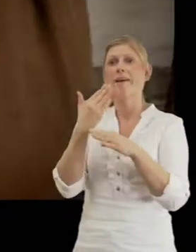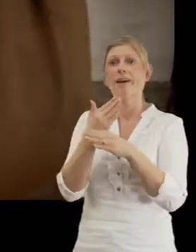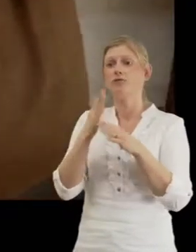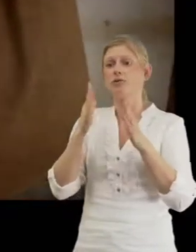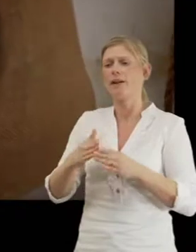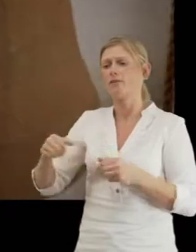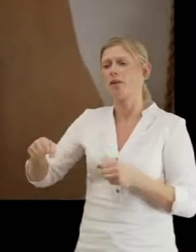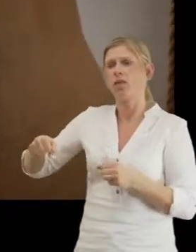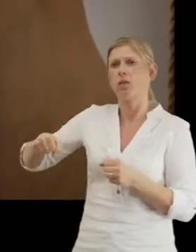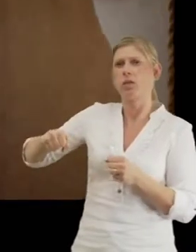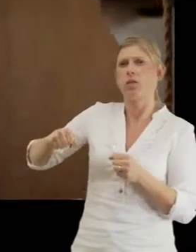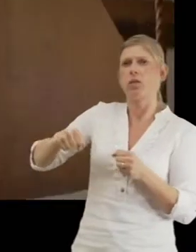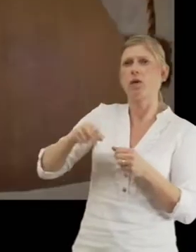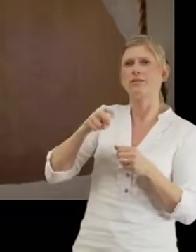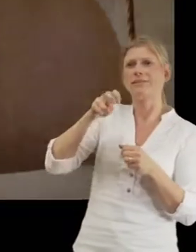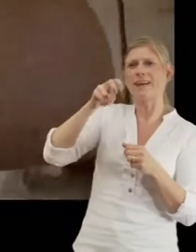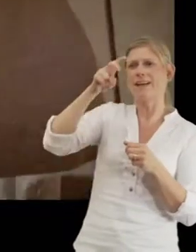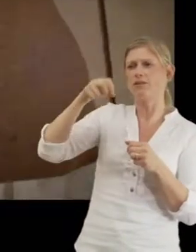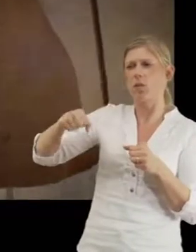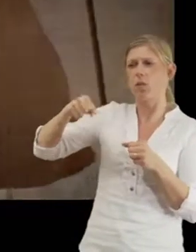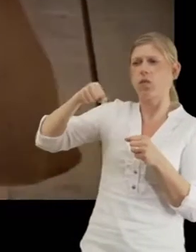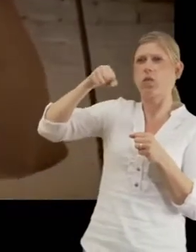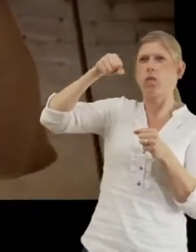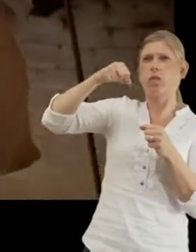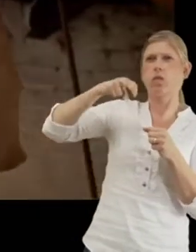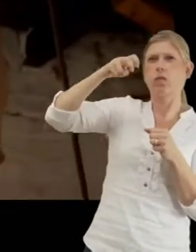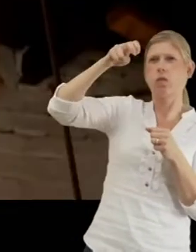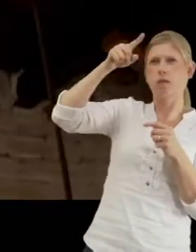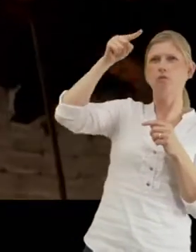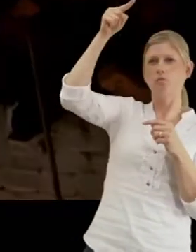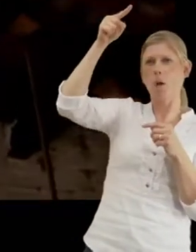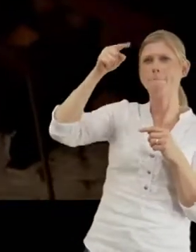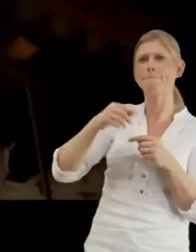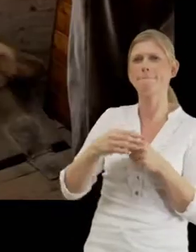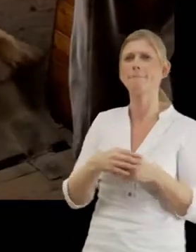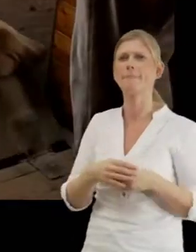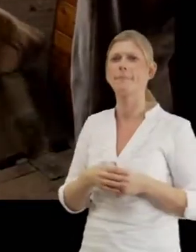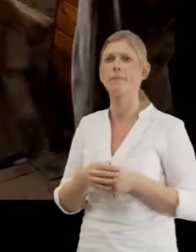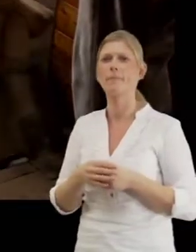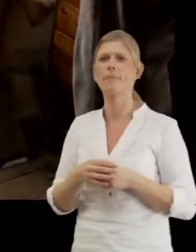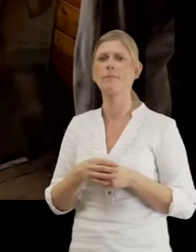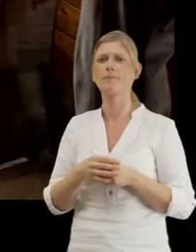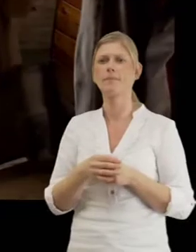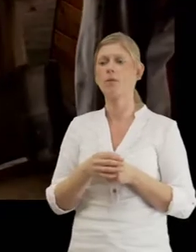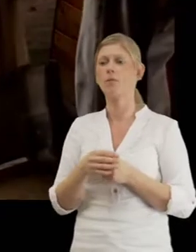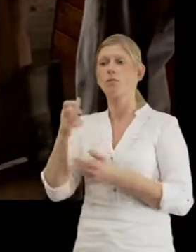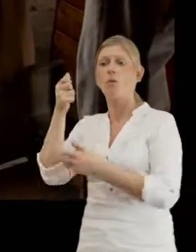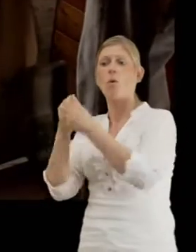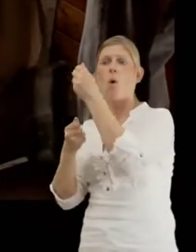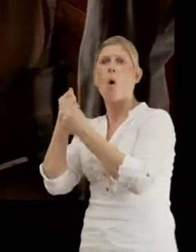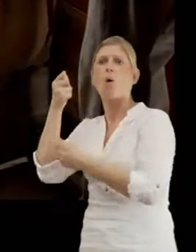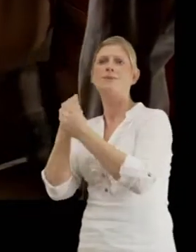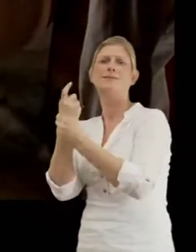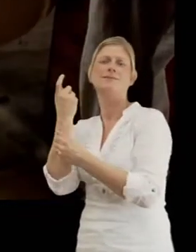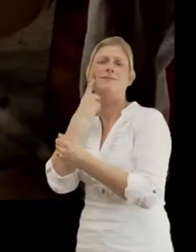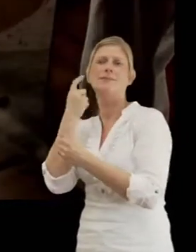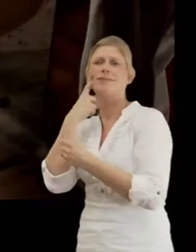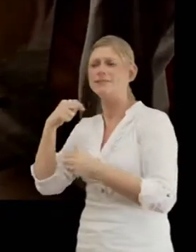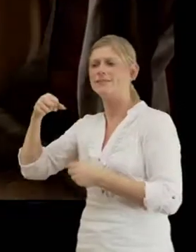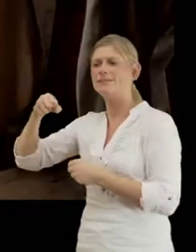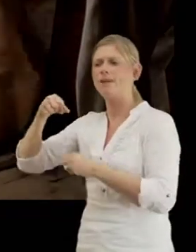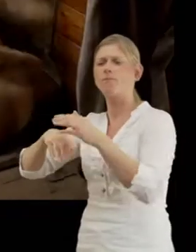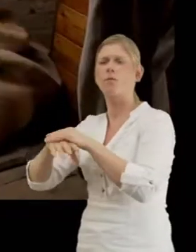of carrying the grain sacks up the steep stairs between each floor. The hoist effortlessly